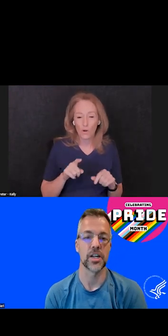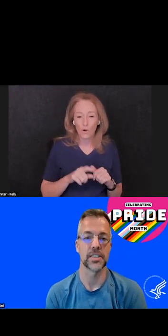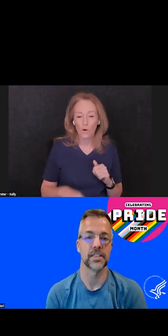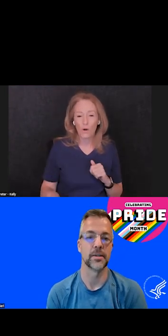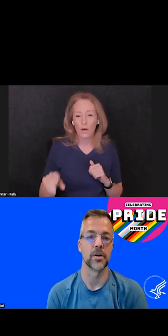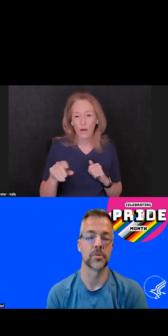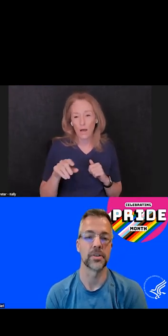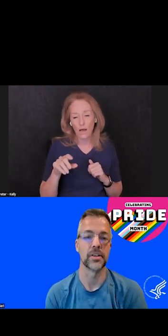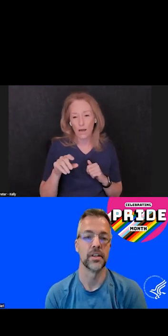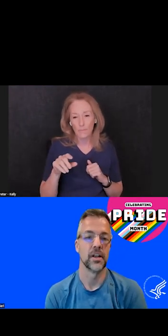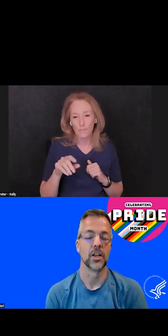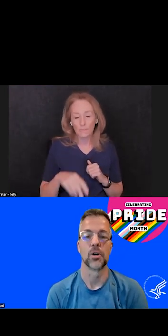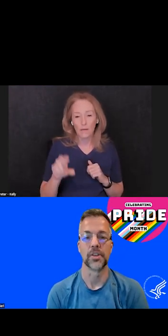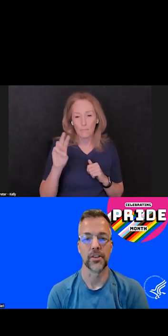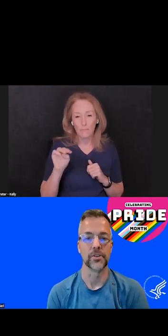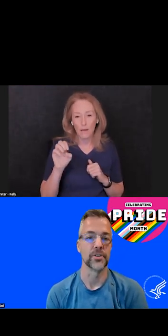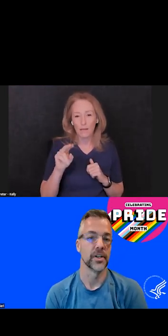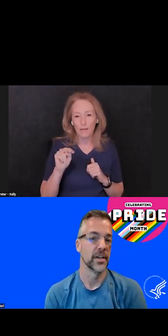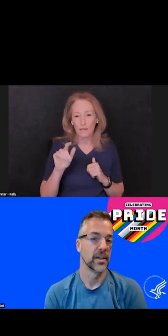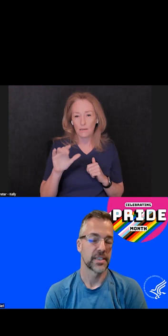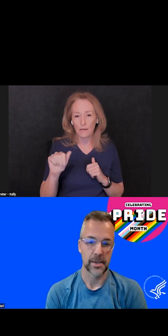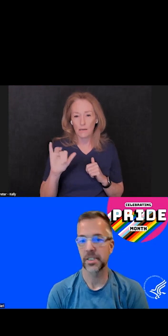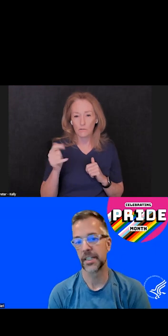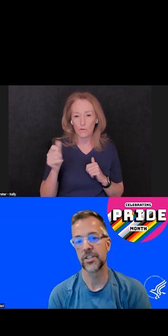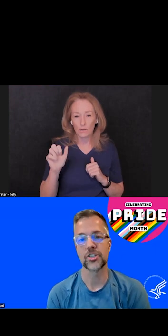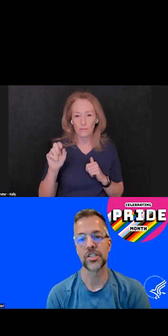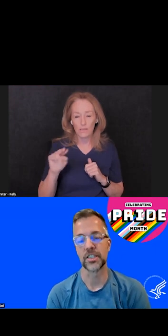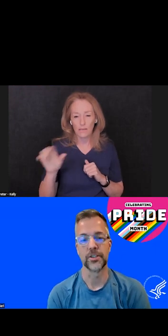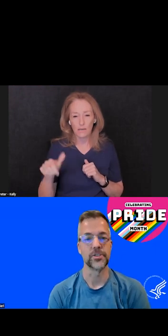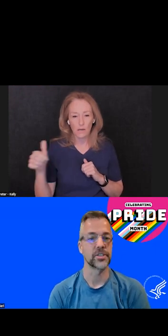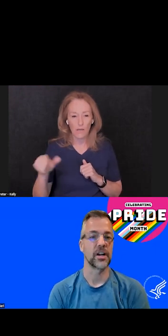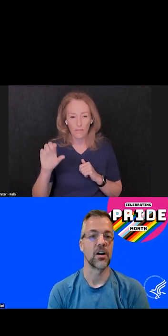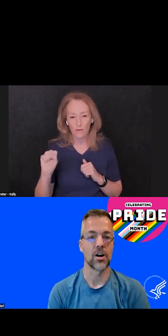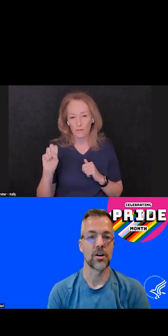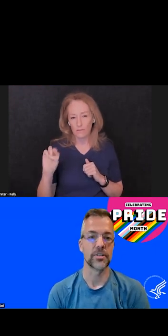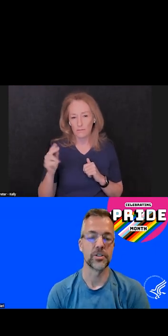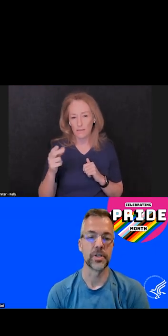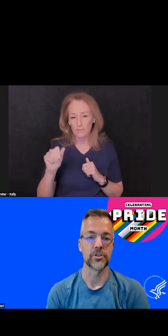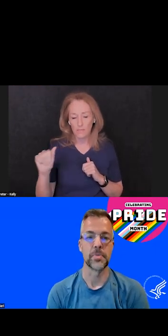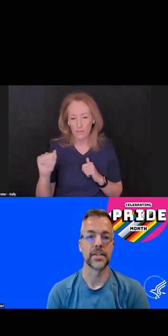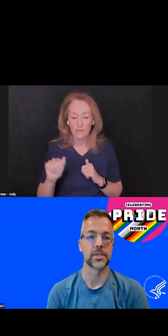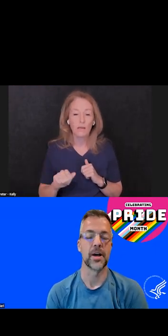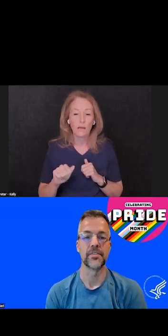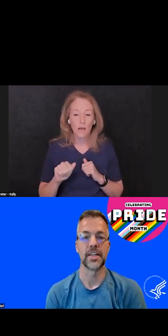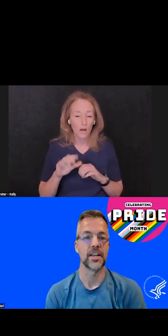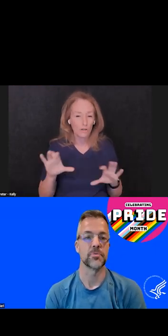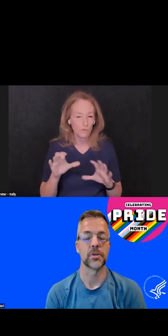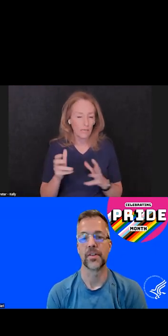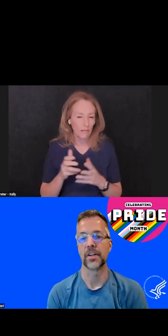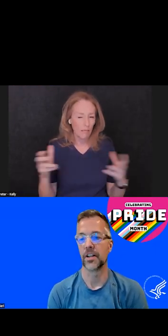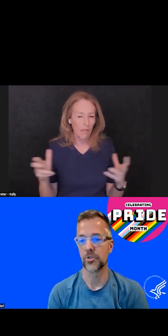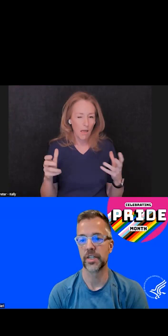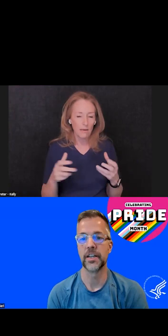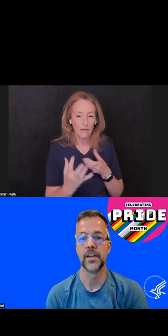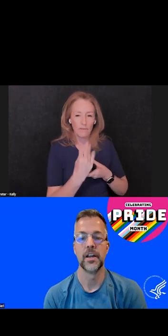Monica Johnson, along with other SAMHSA and HHS leaders, are doing a tremendous amount of engagement around